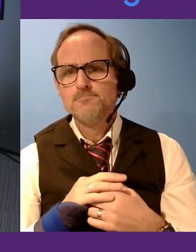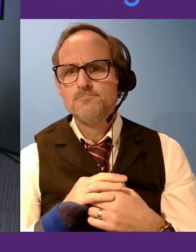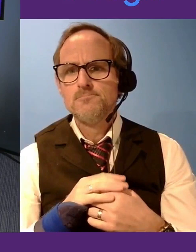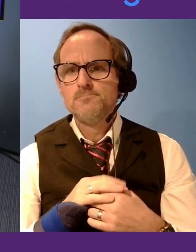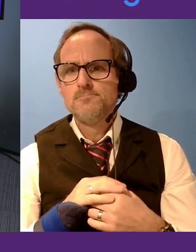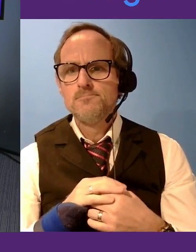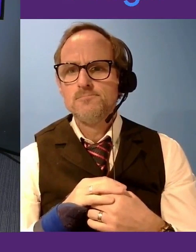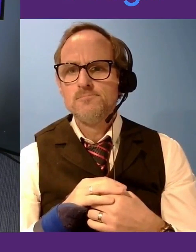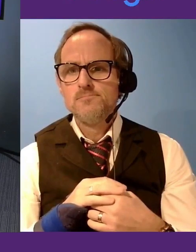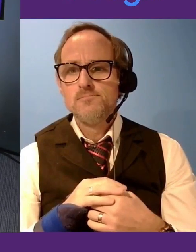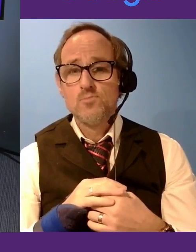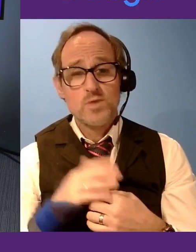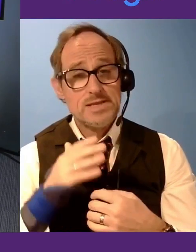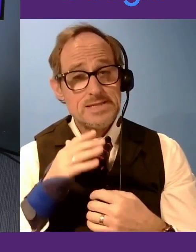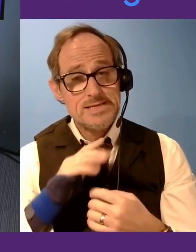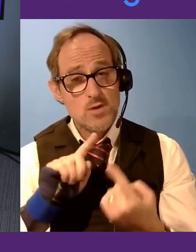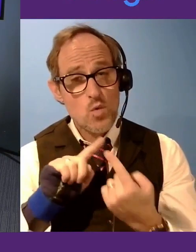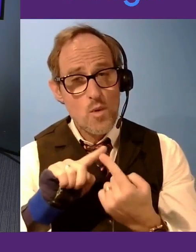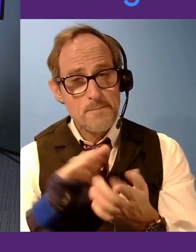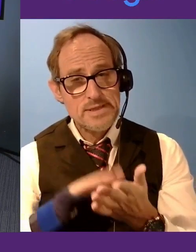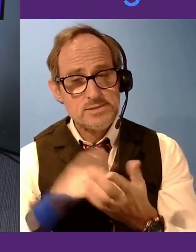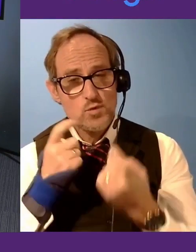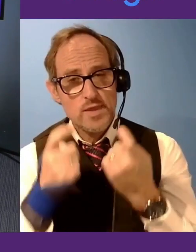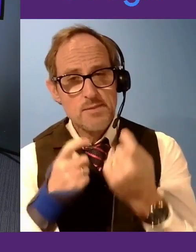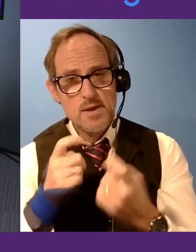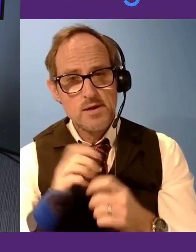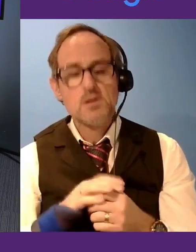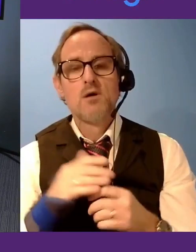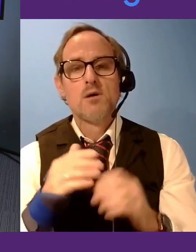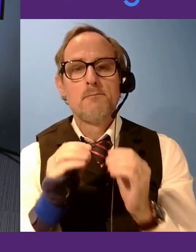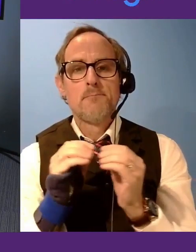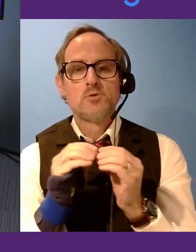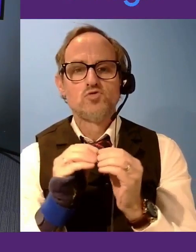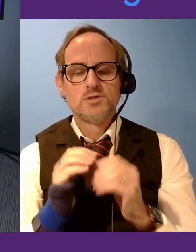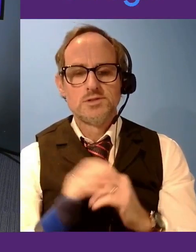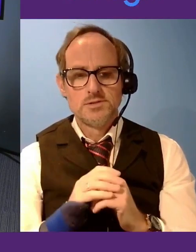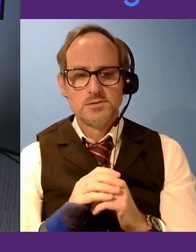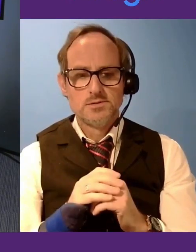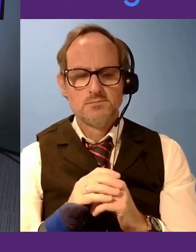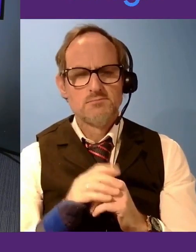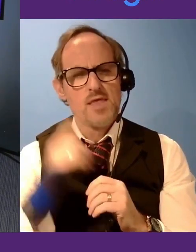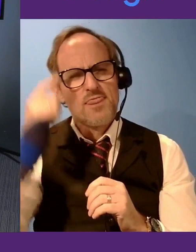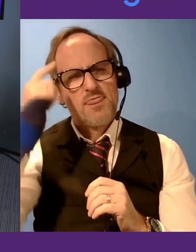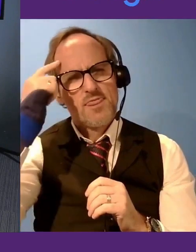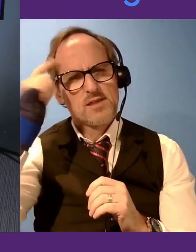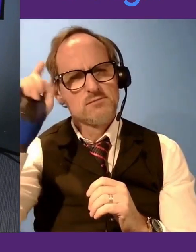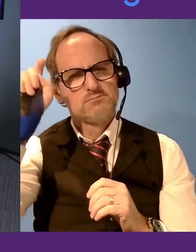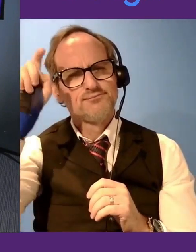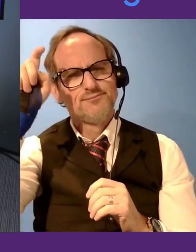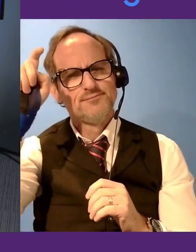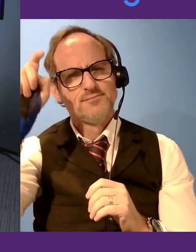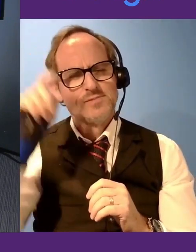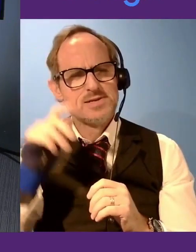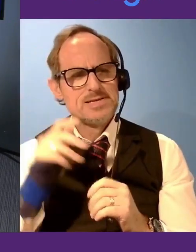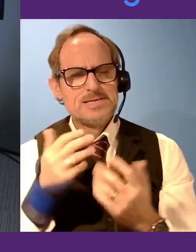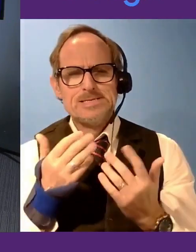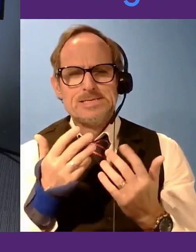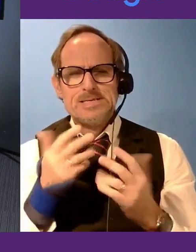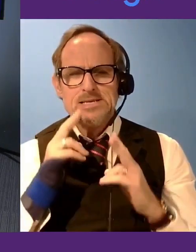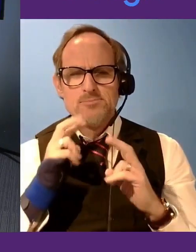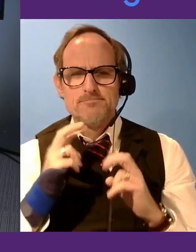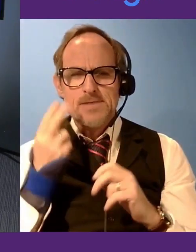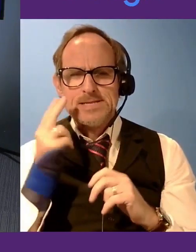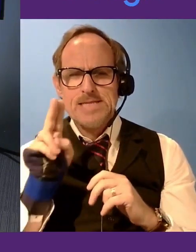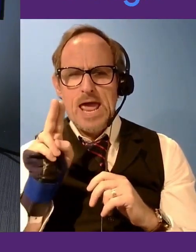Or do you need a moment to think about? Oh, Beatriz. I'm thinking about, I need to find the name and I will post it